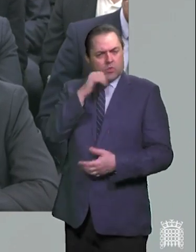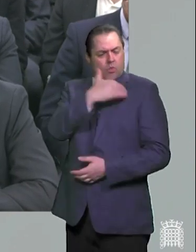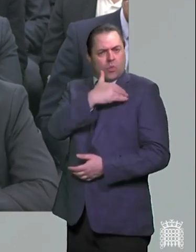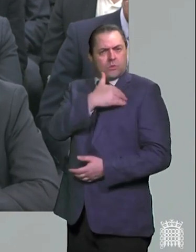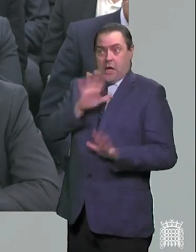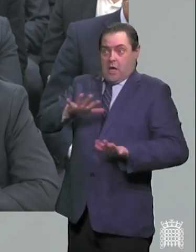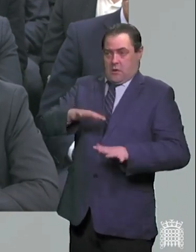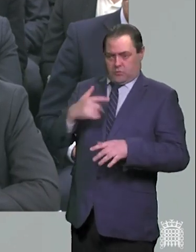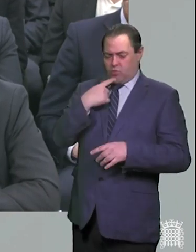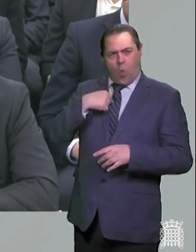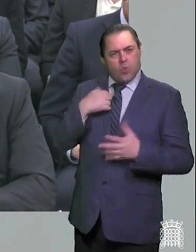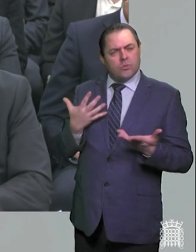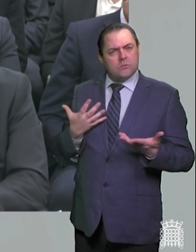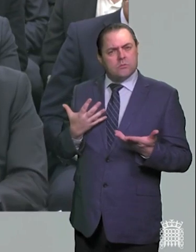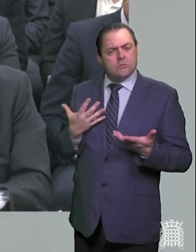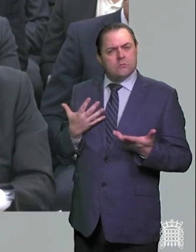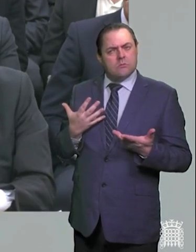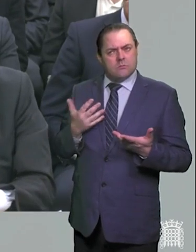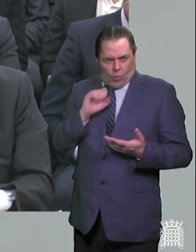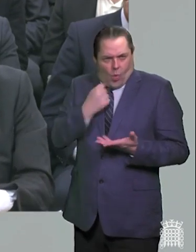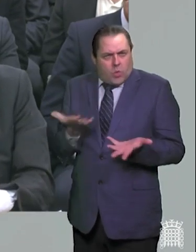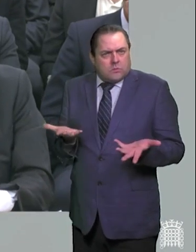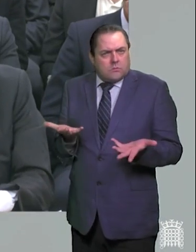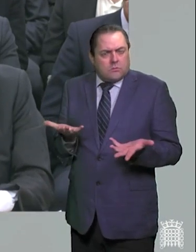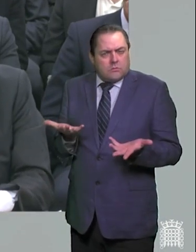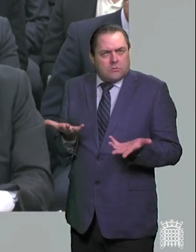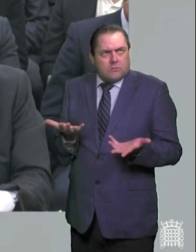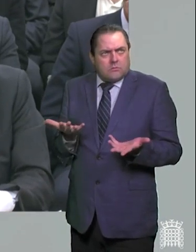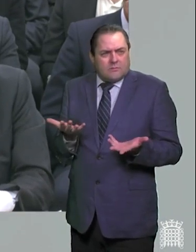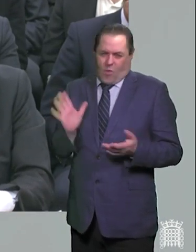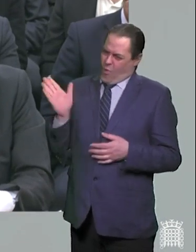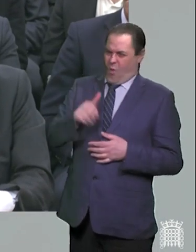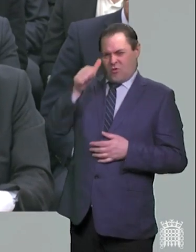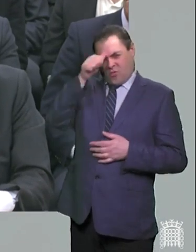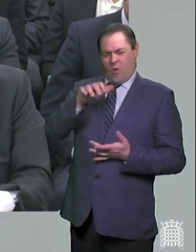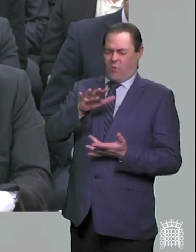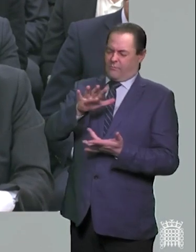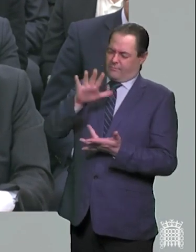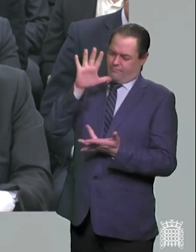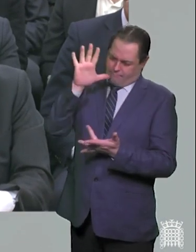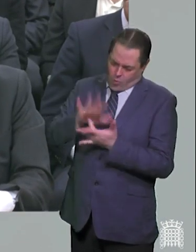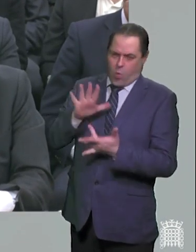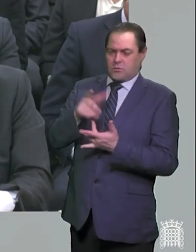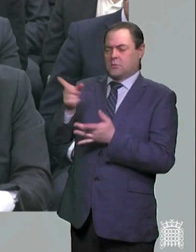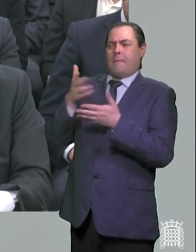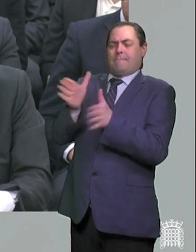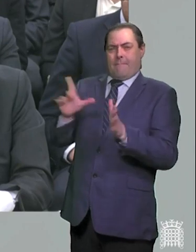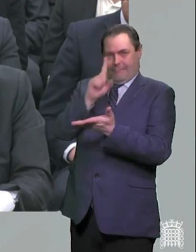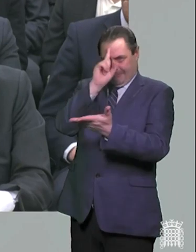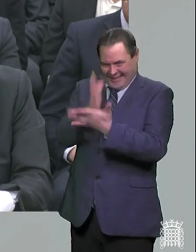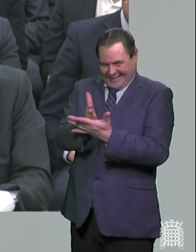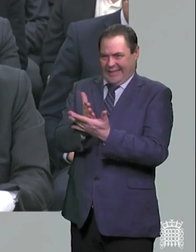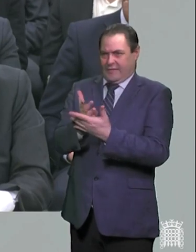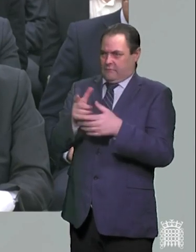escalated to me. We all knew how vital it was to maintain public confidence in the